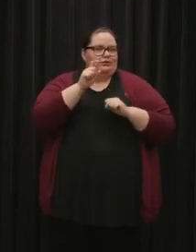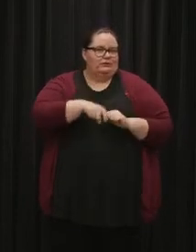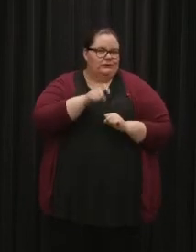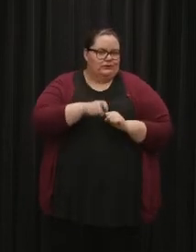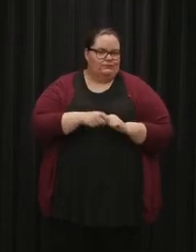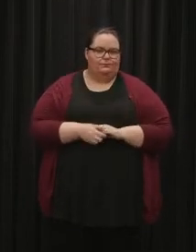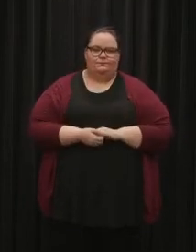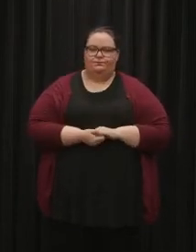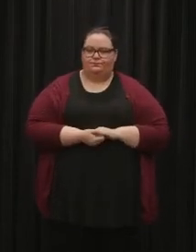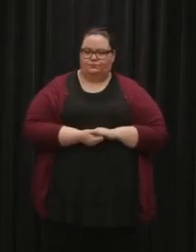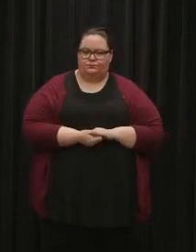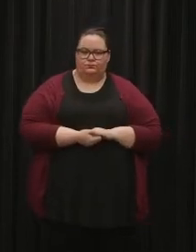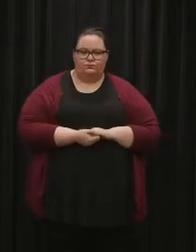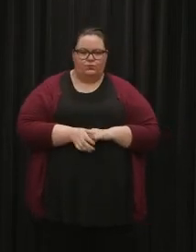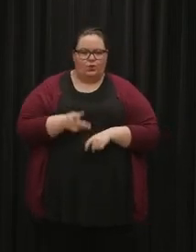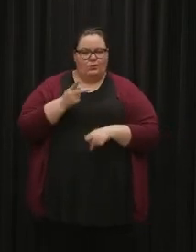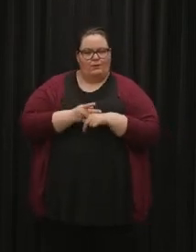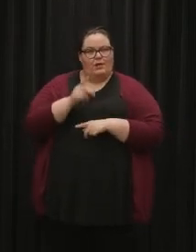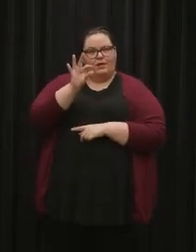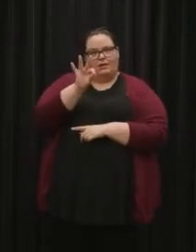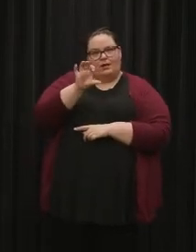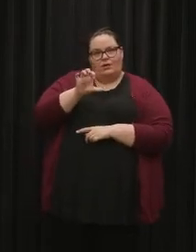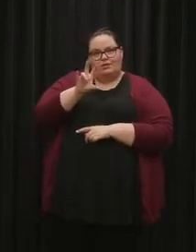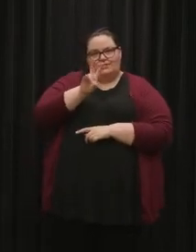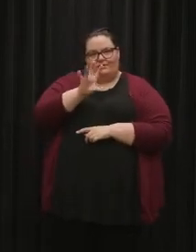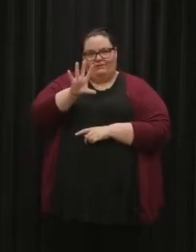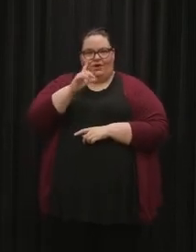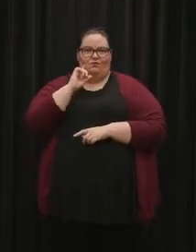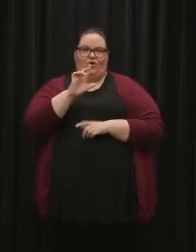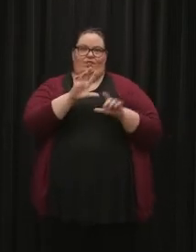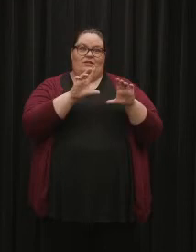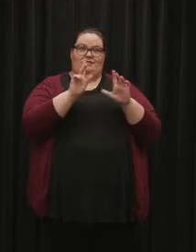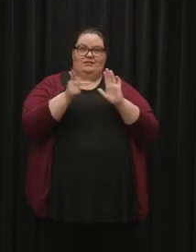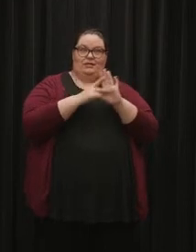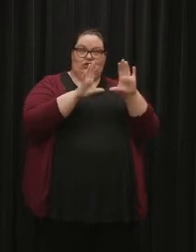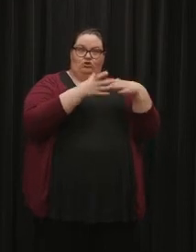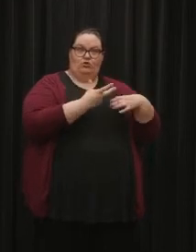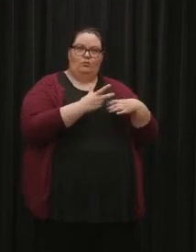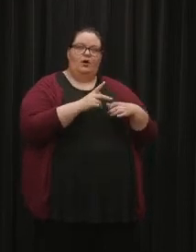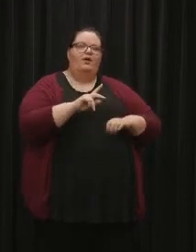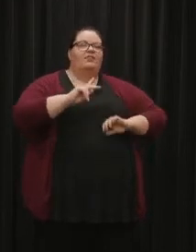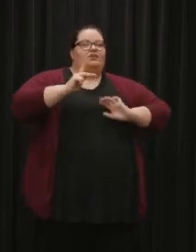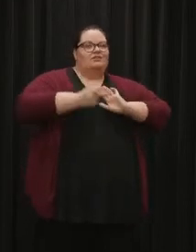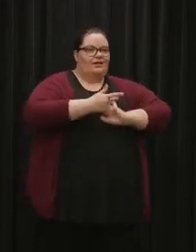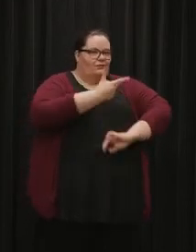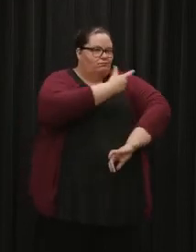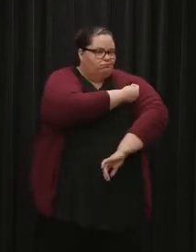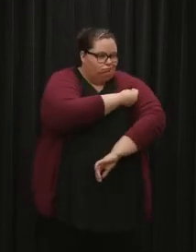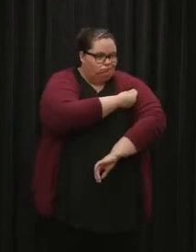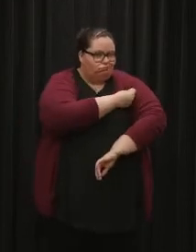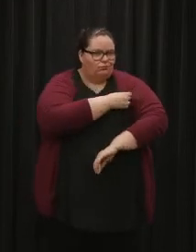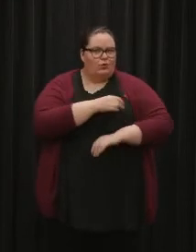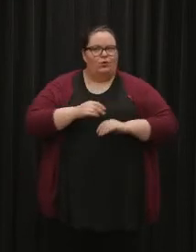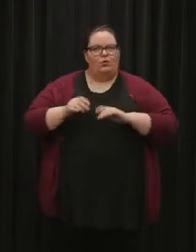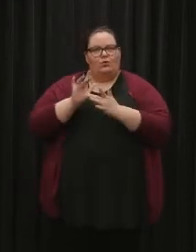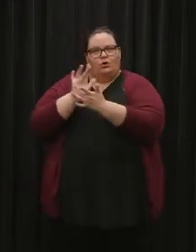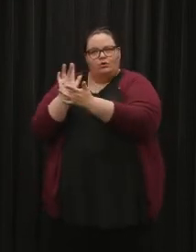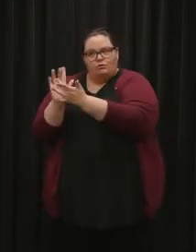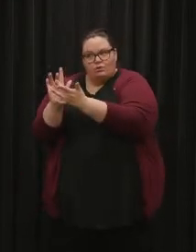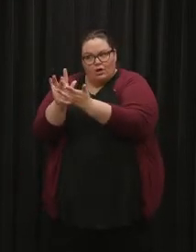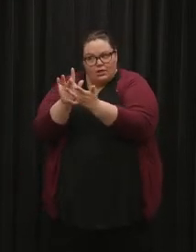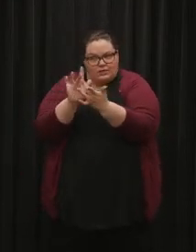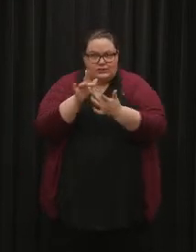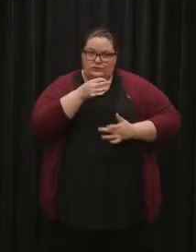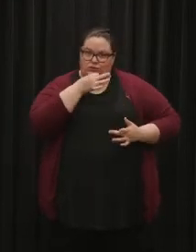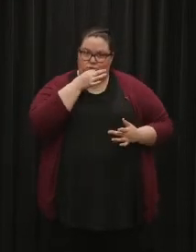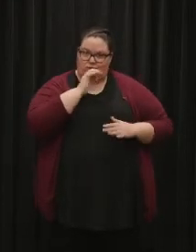doses for this group's second dose. We will be contacting people in the identifying priority group soon to begin